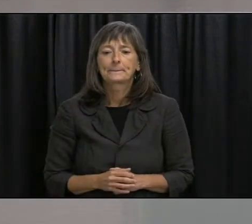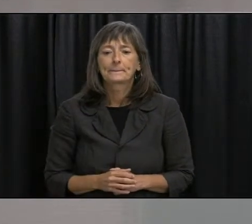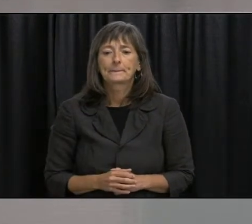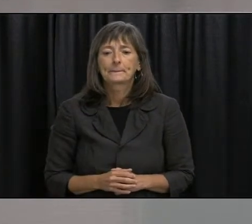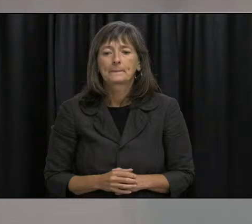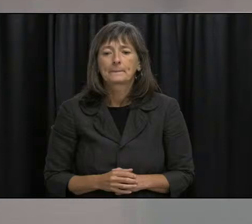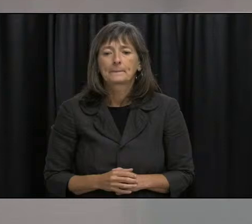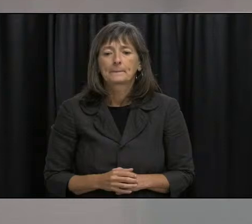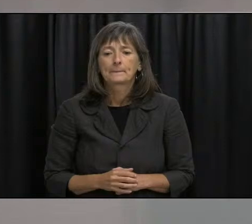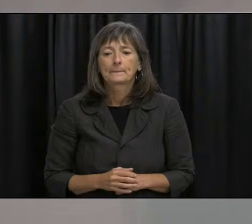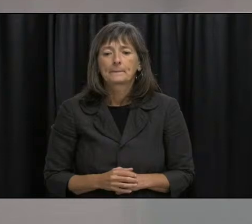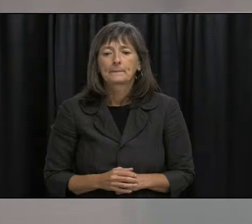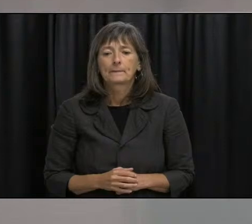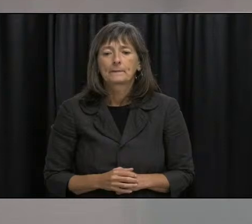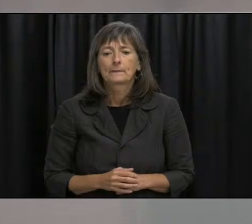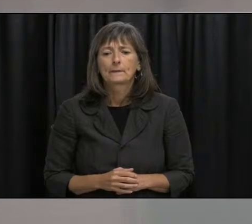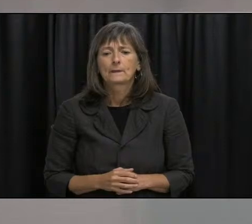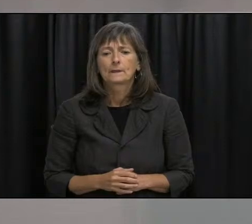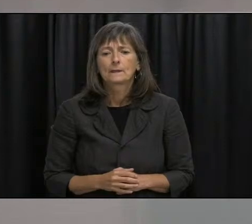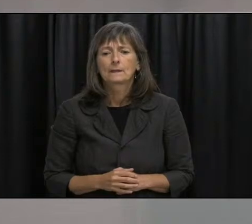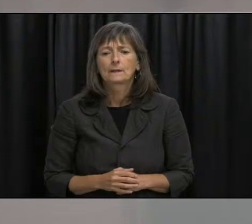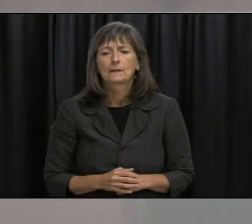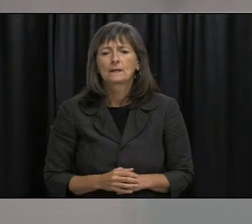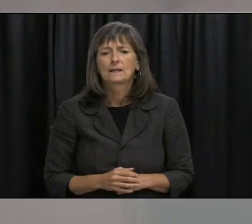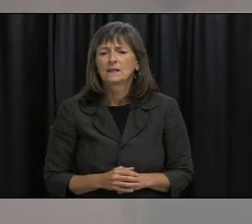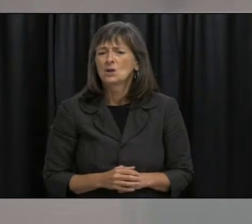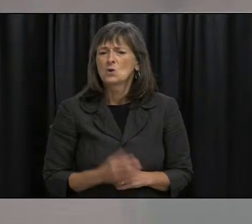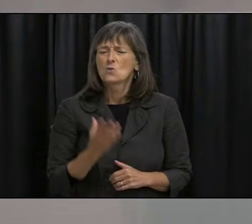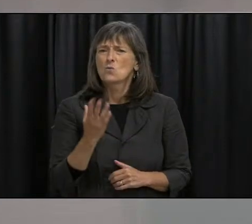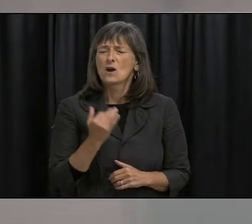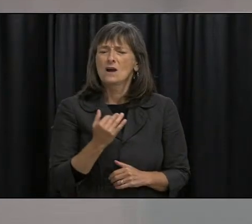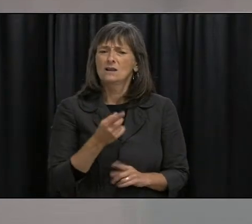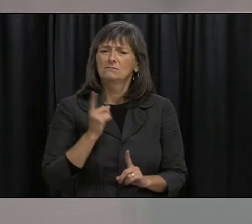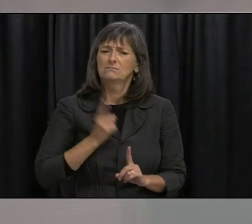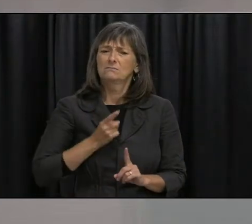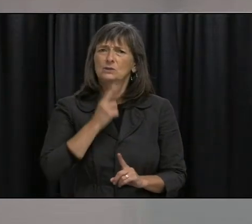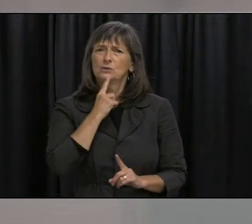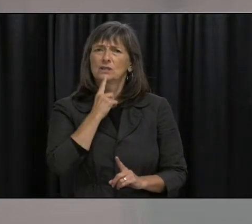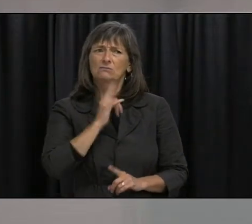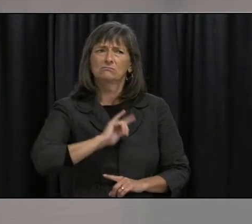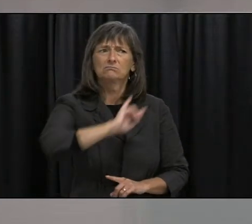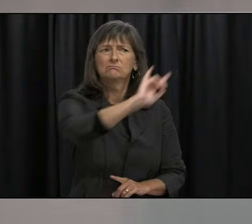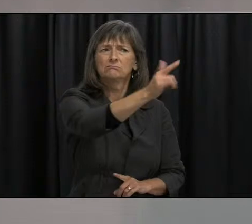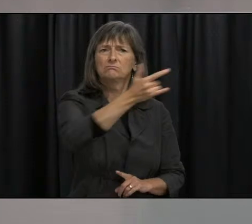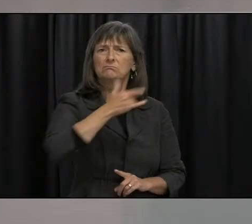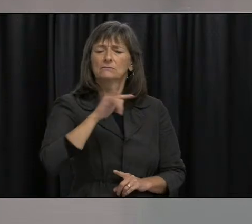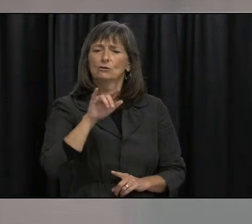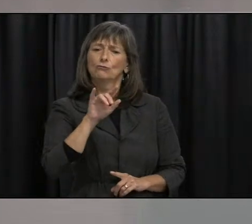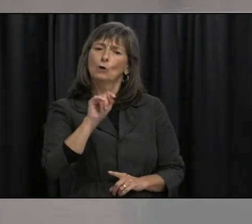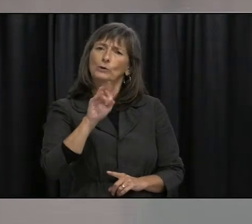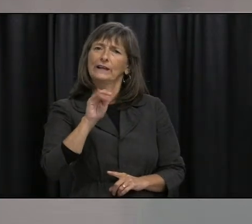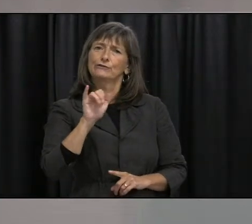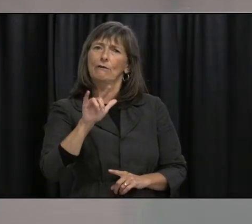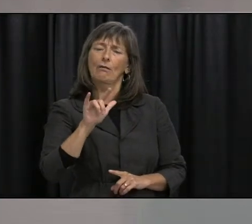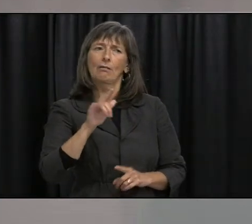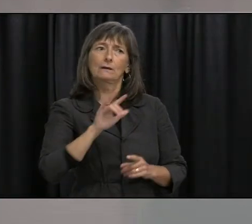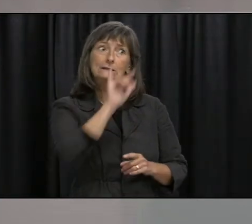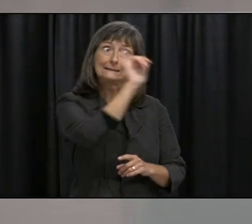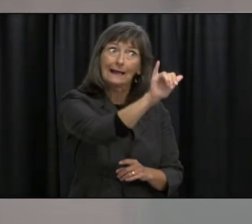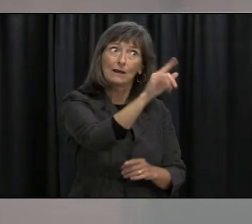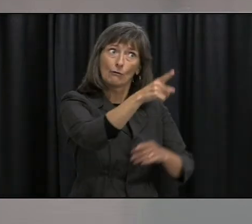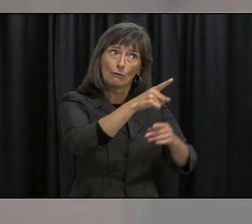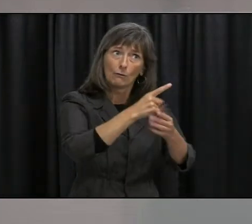Hello. Is there anything about the nature of rotational work that makes less of a risk, such as precautions taken at the